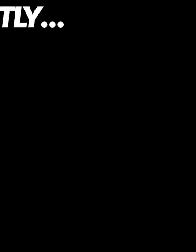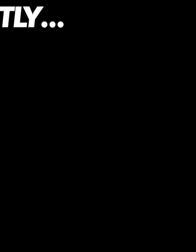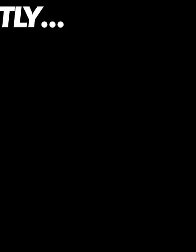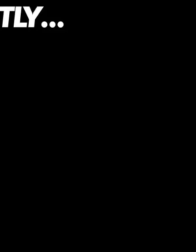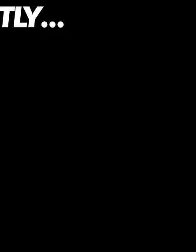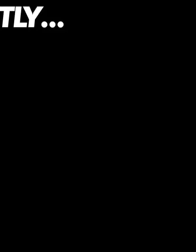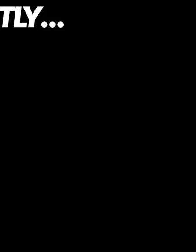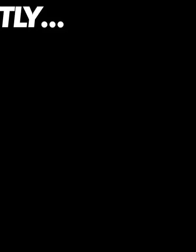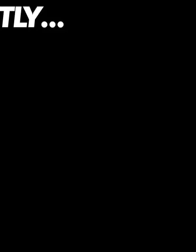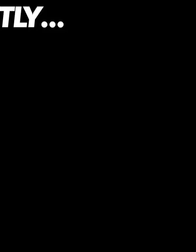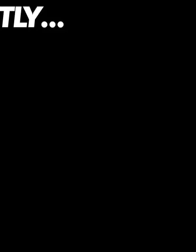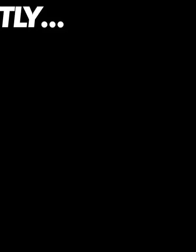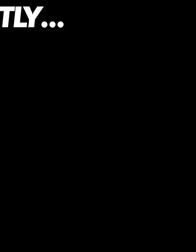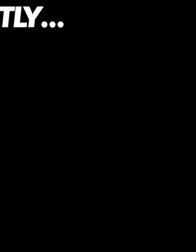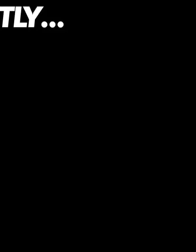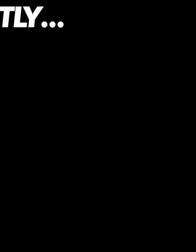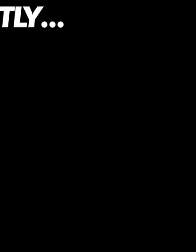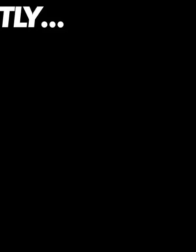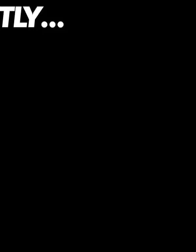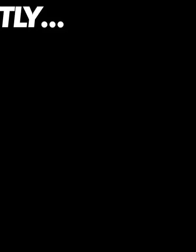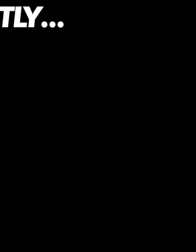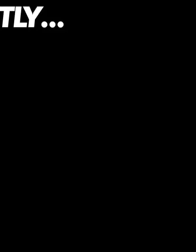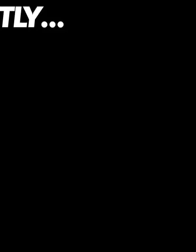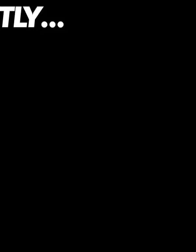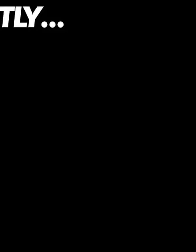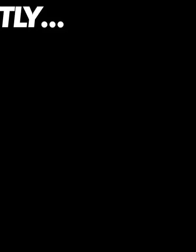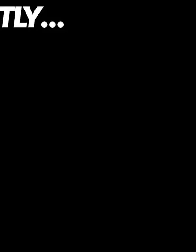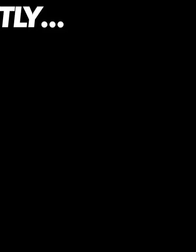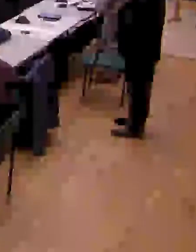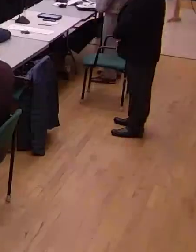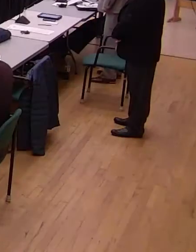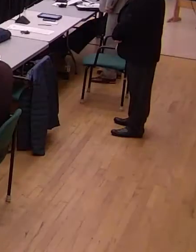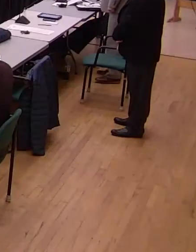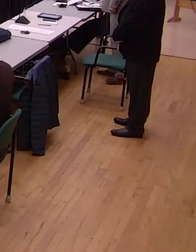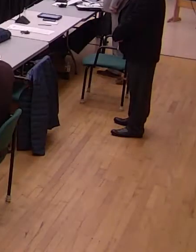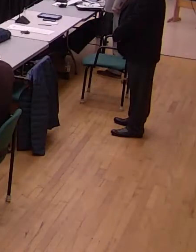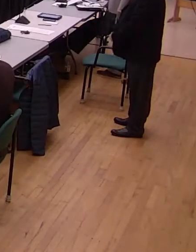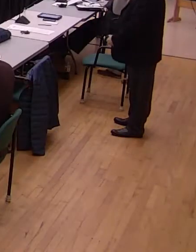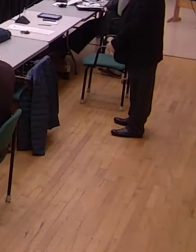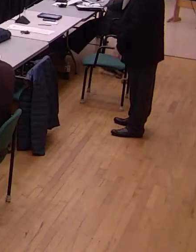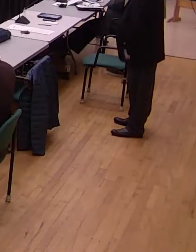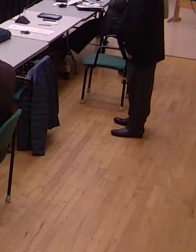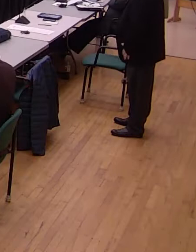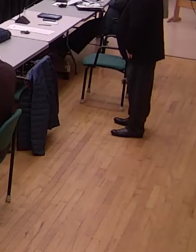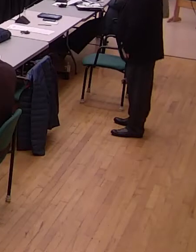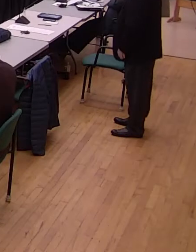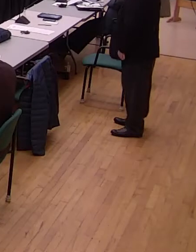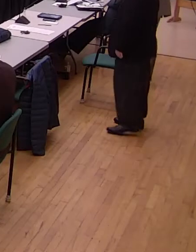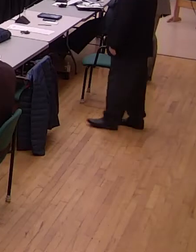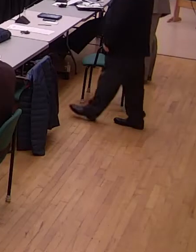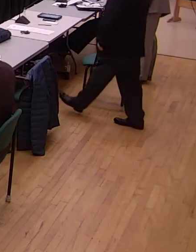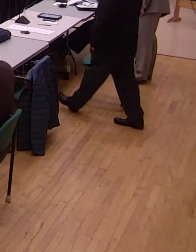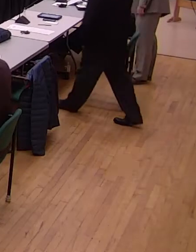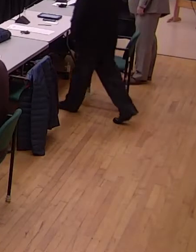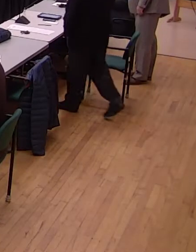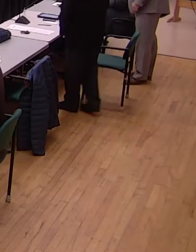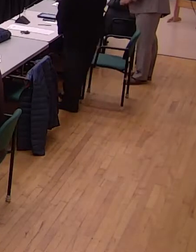Yeah, that's all right. I'm just going to ask Terry, have you got your crew, the